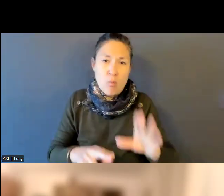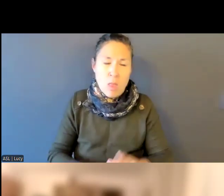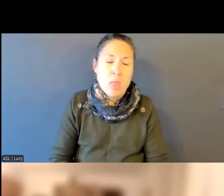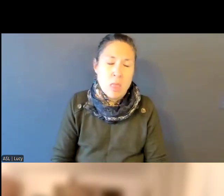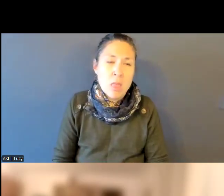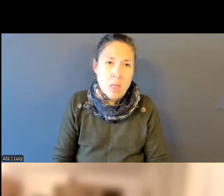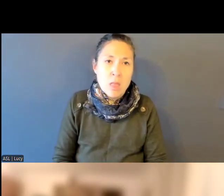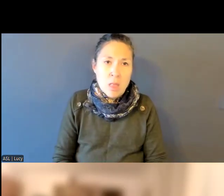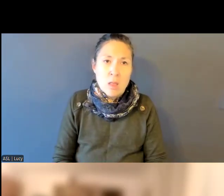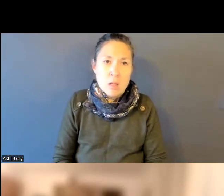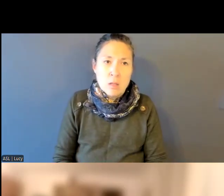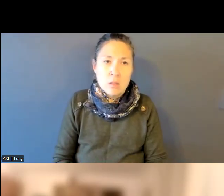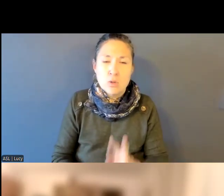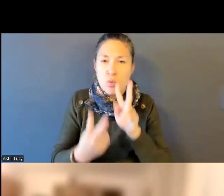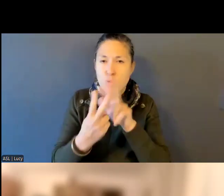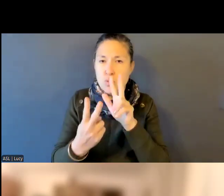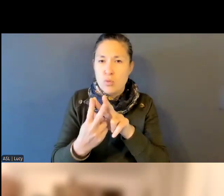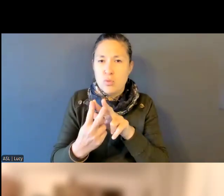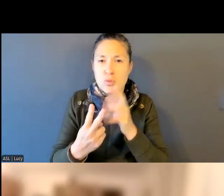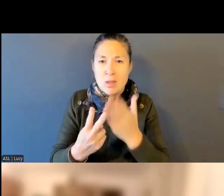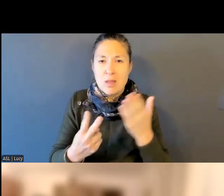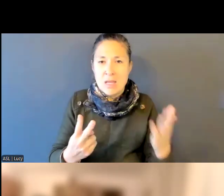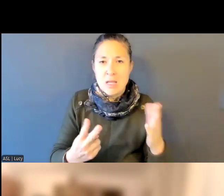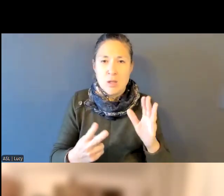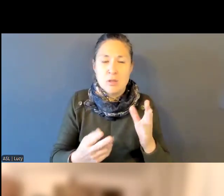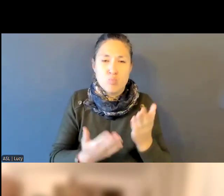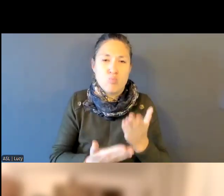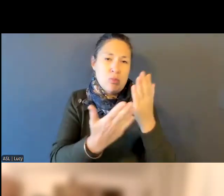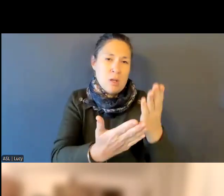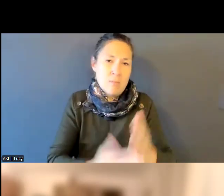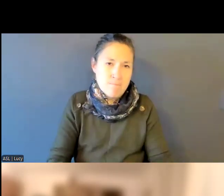So those are the two items I wanted to raise.